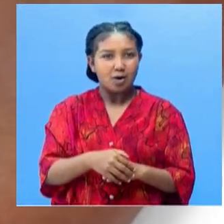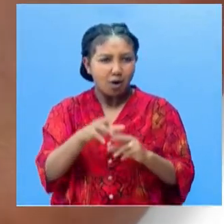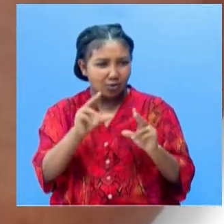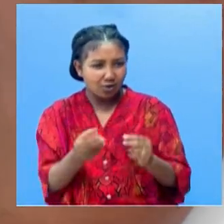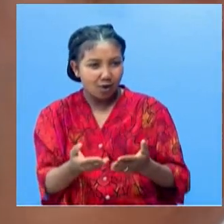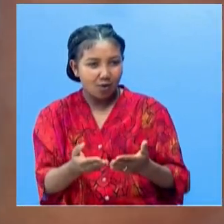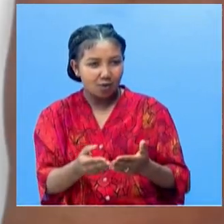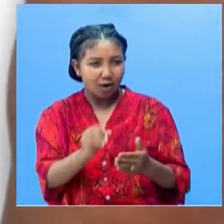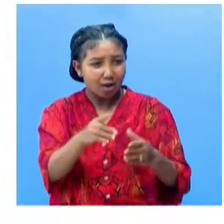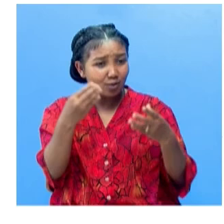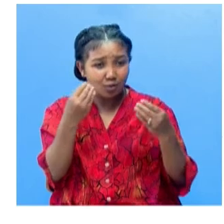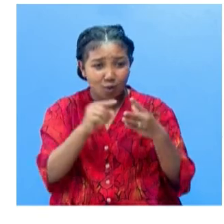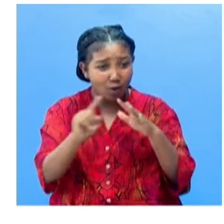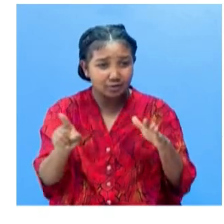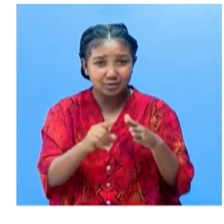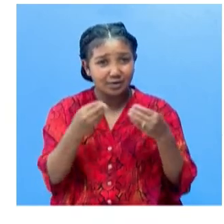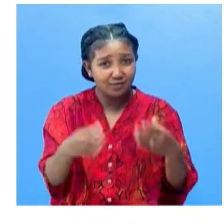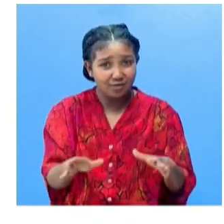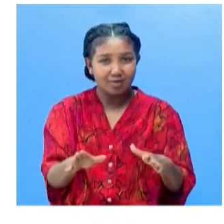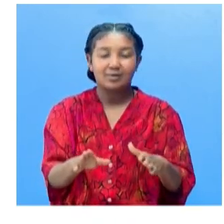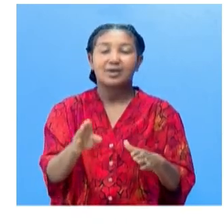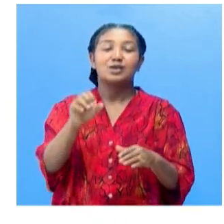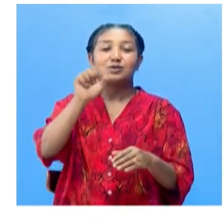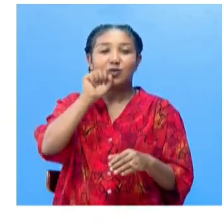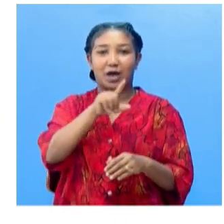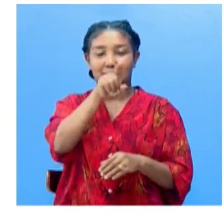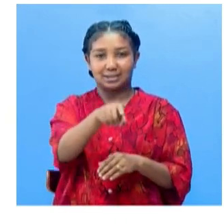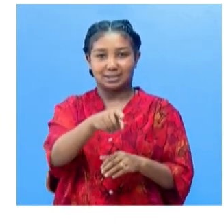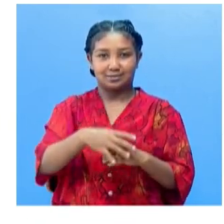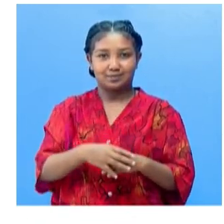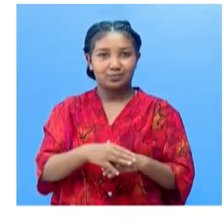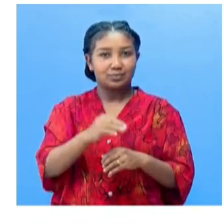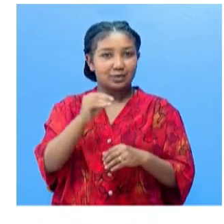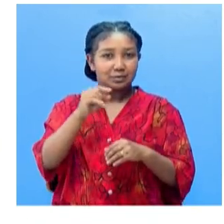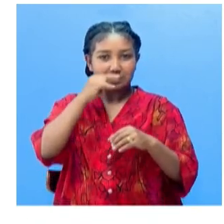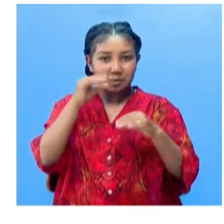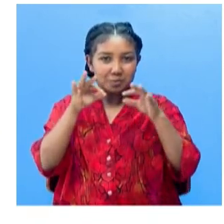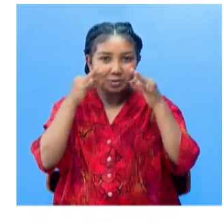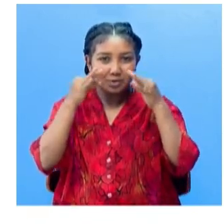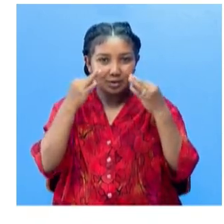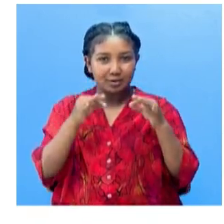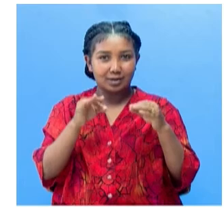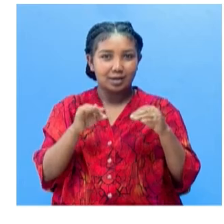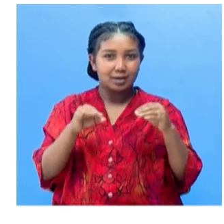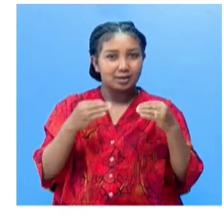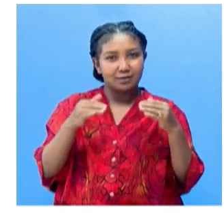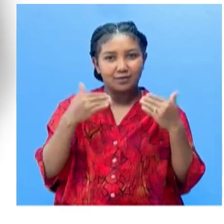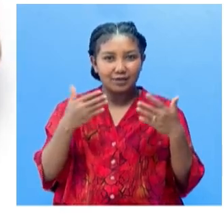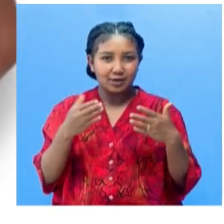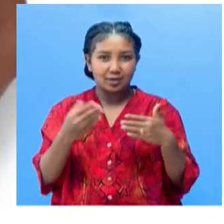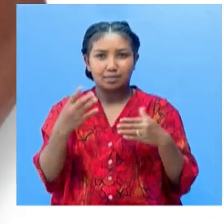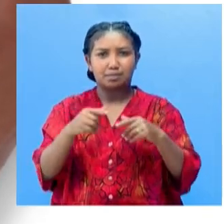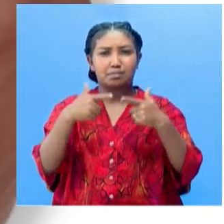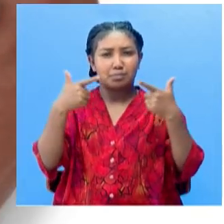no, are you lost?" Sophie asked. The kitten had fluffy white fur and